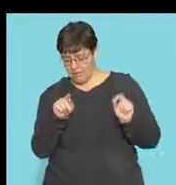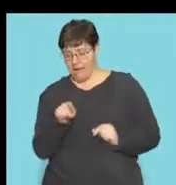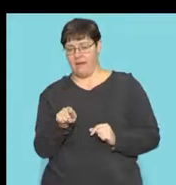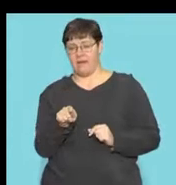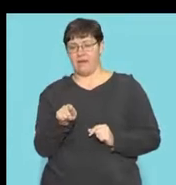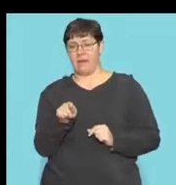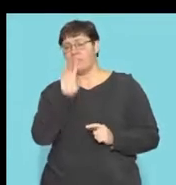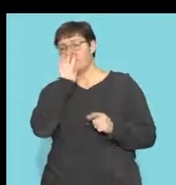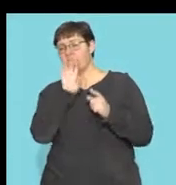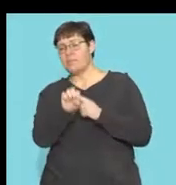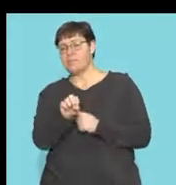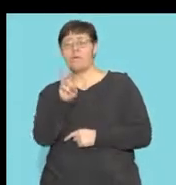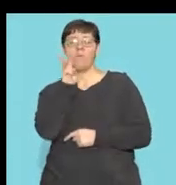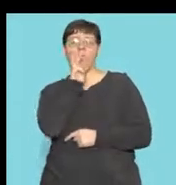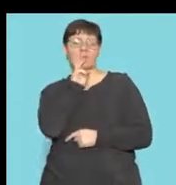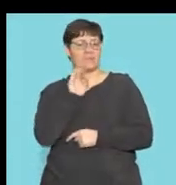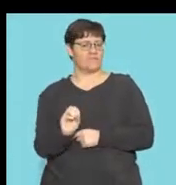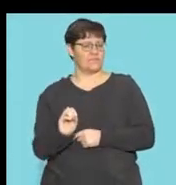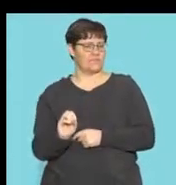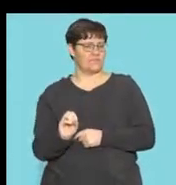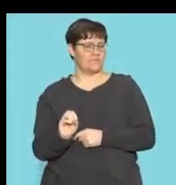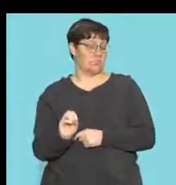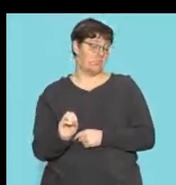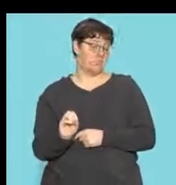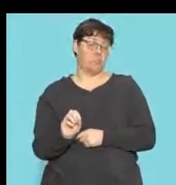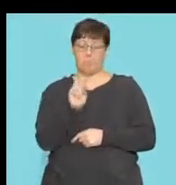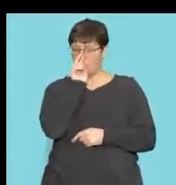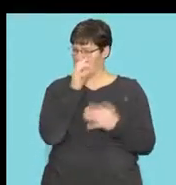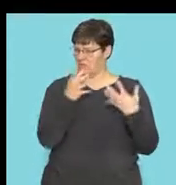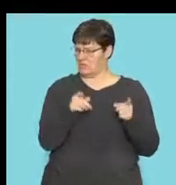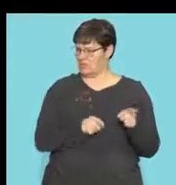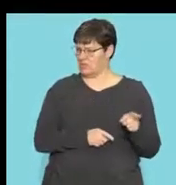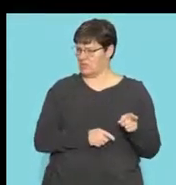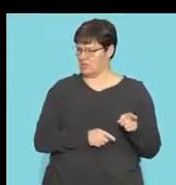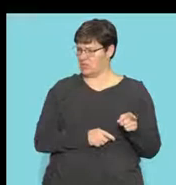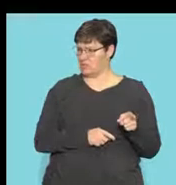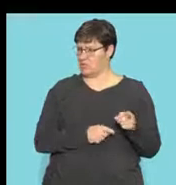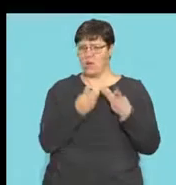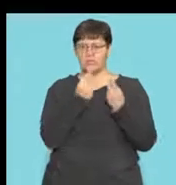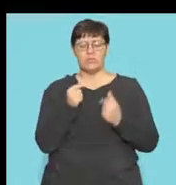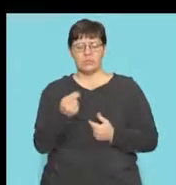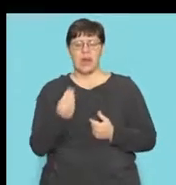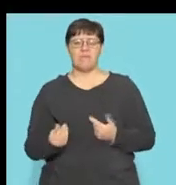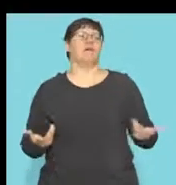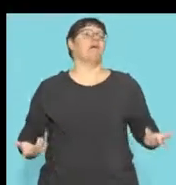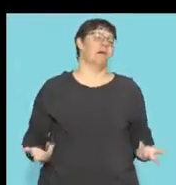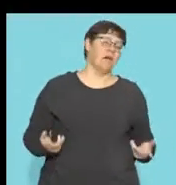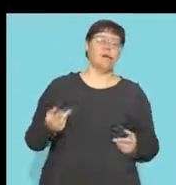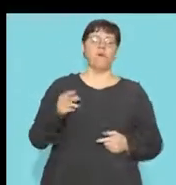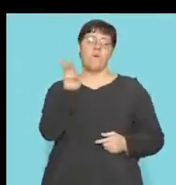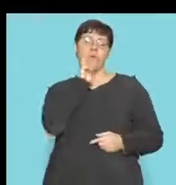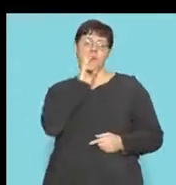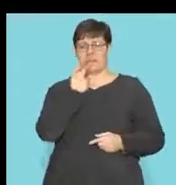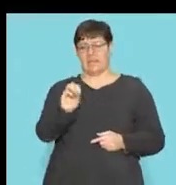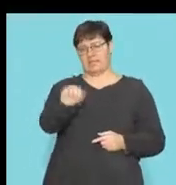point. And I noticed that we've got water there. We've just seen that one. And what's in the solution? Well, of course, there's water